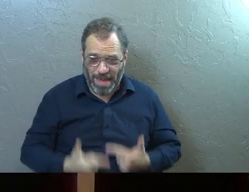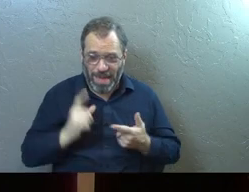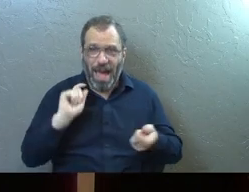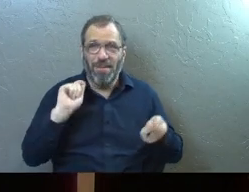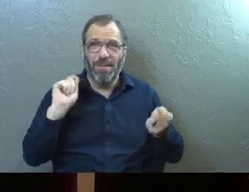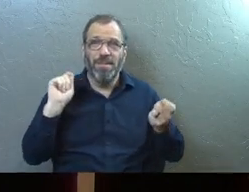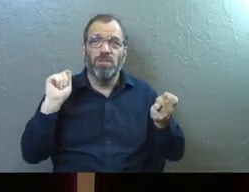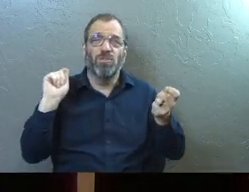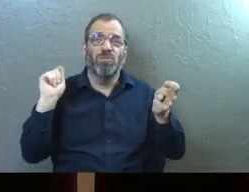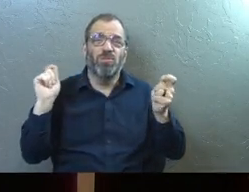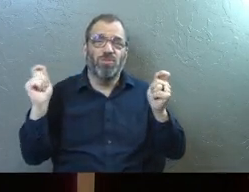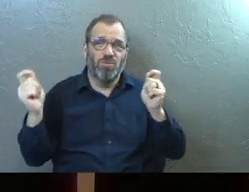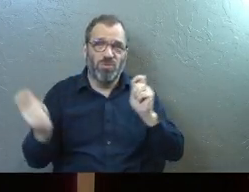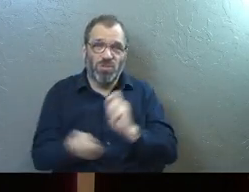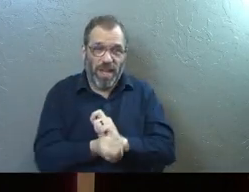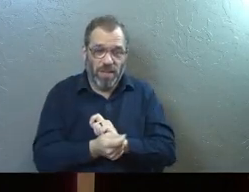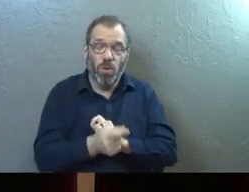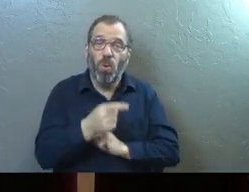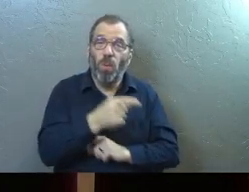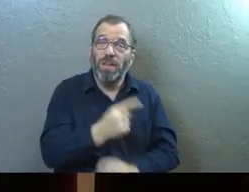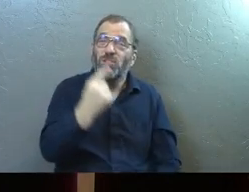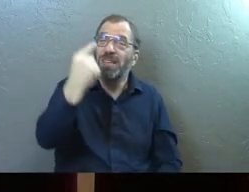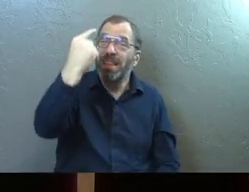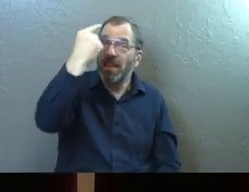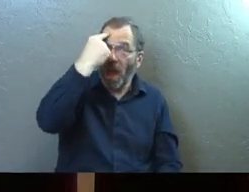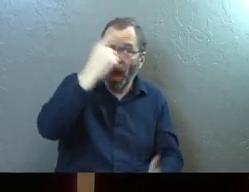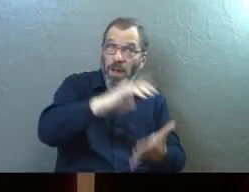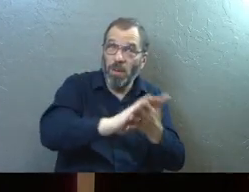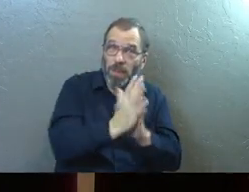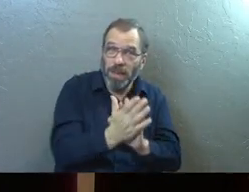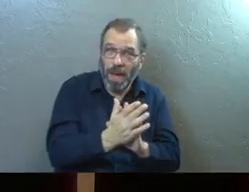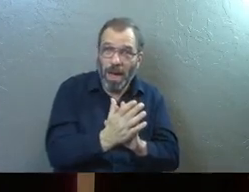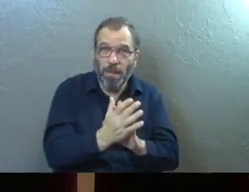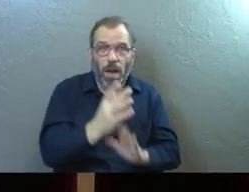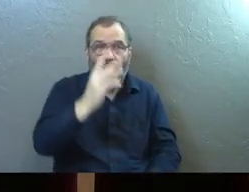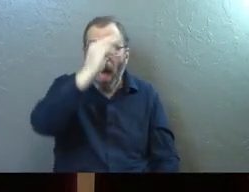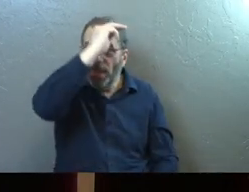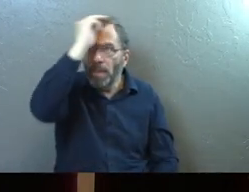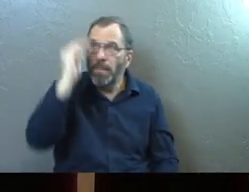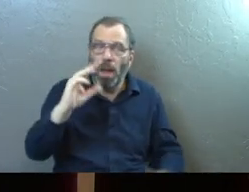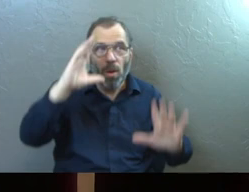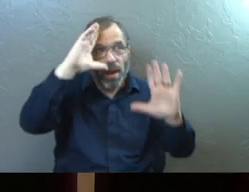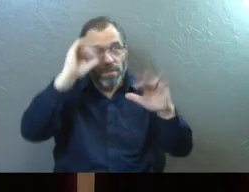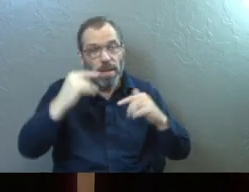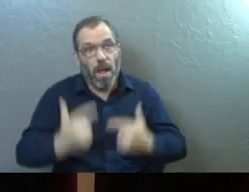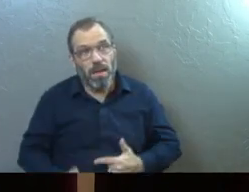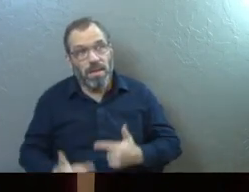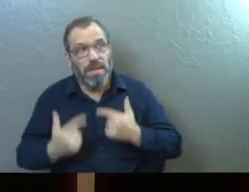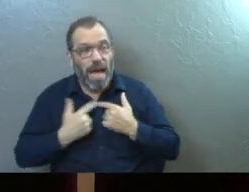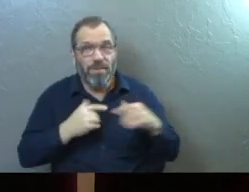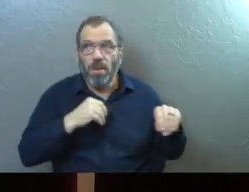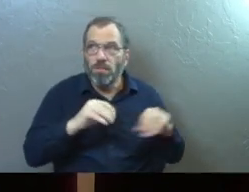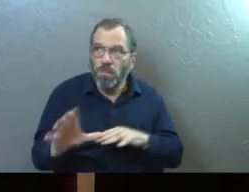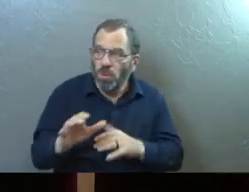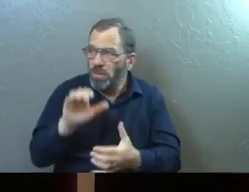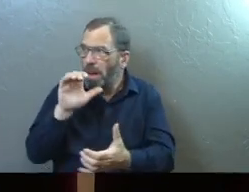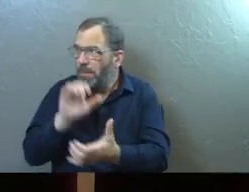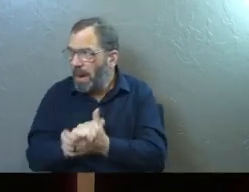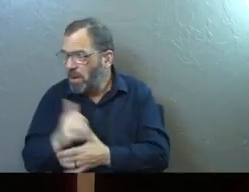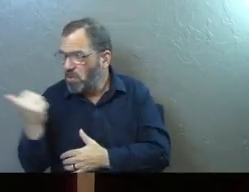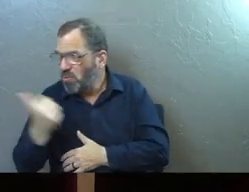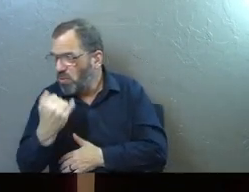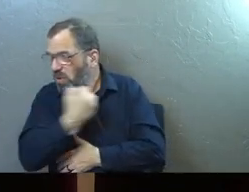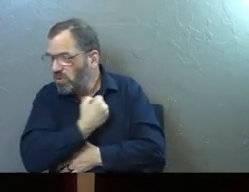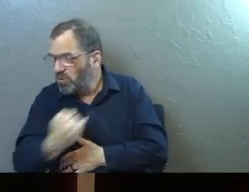changed 100% from what she thought it was going to be. Mary, I'm sure, had expectations of her life, what it was going to be. She's about to get married to this great